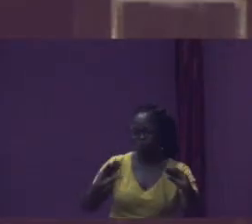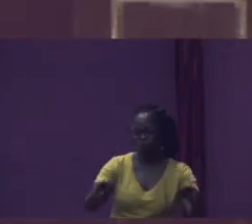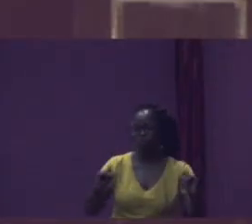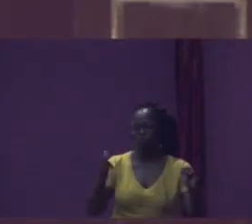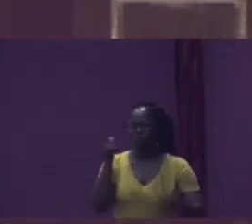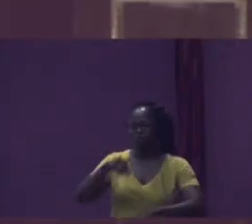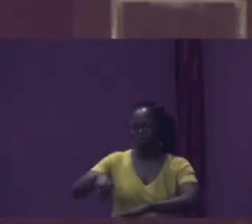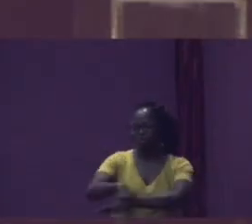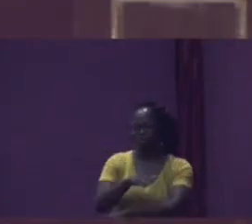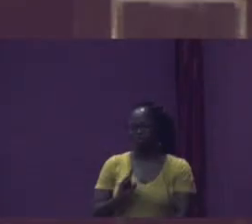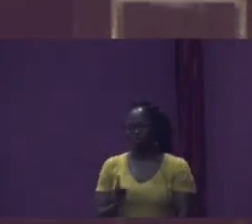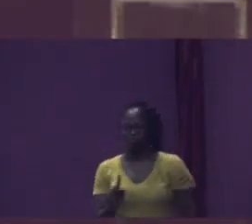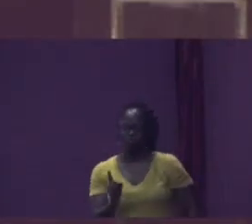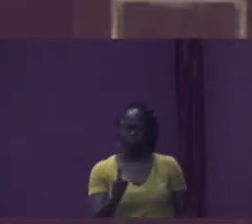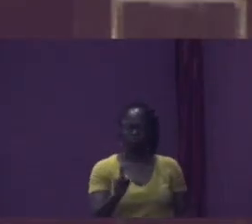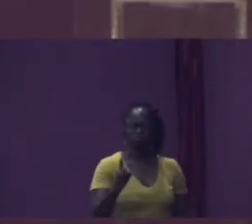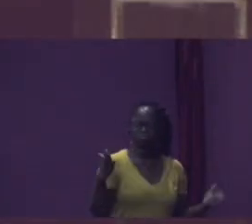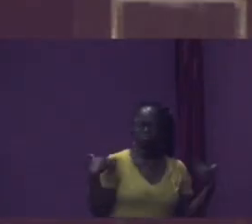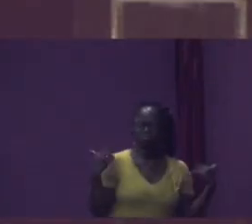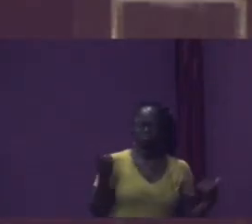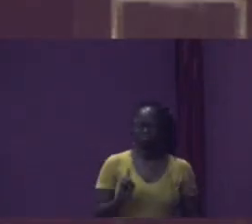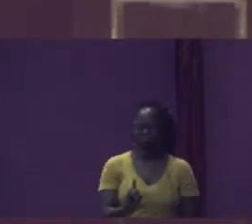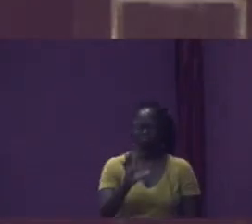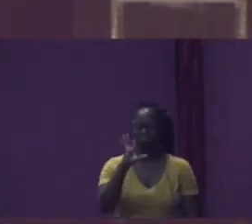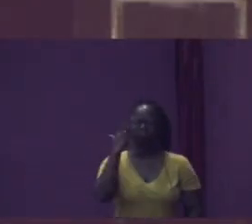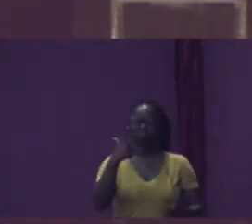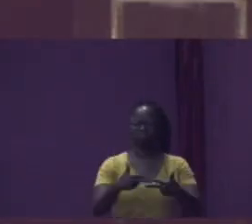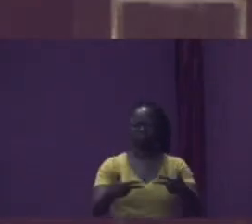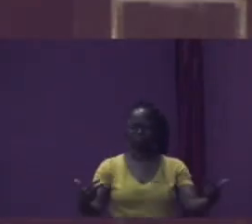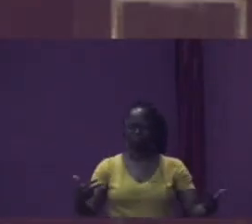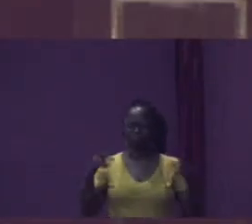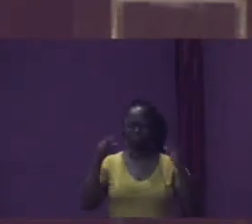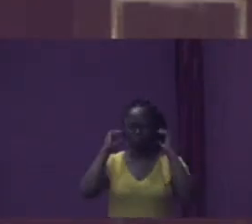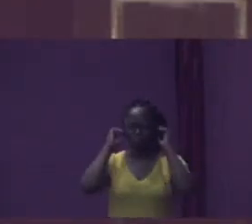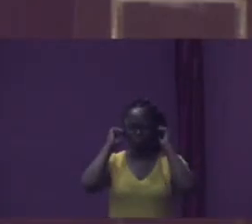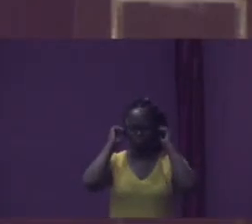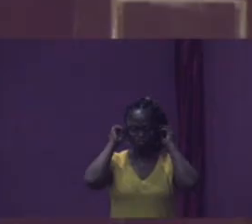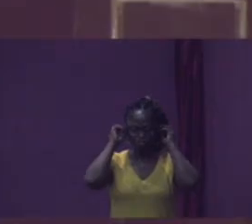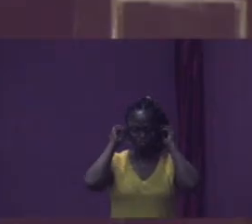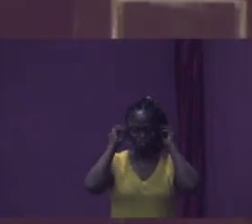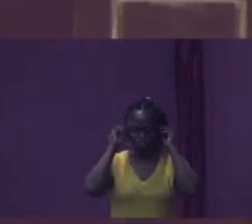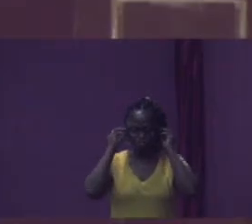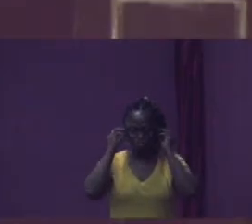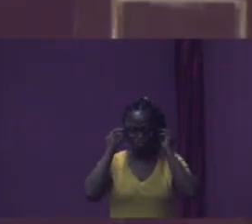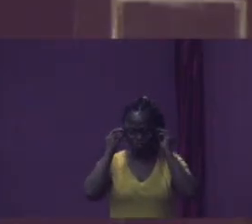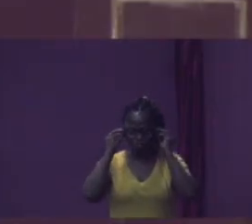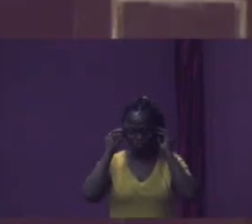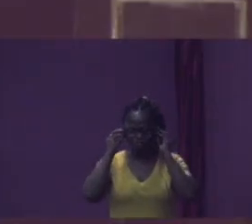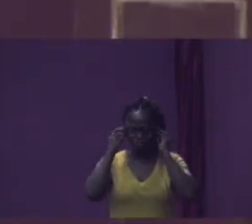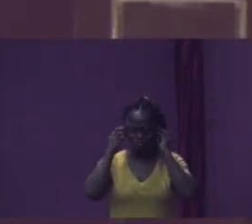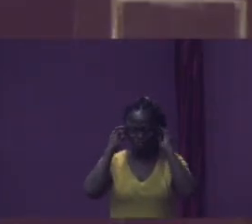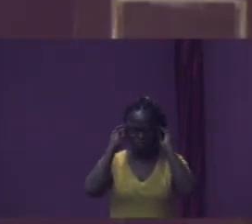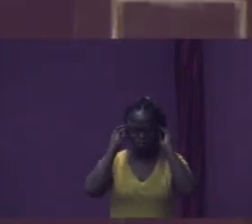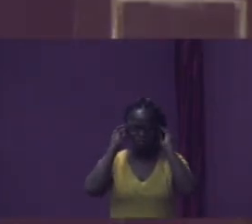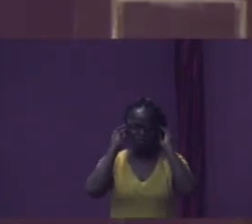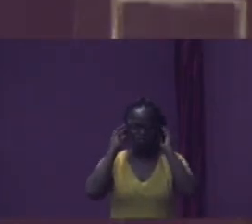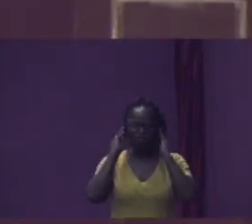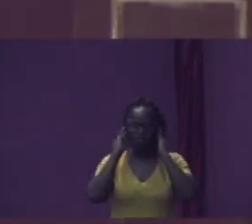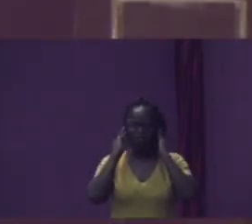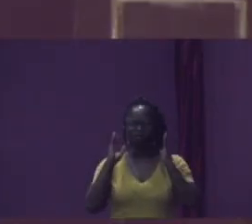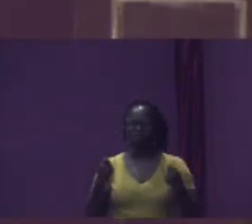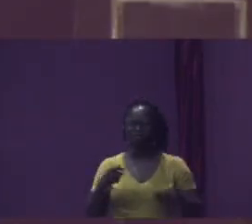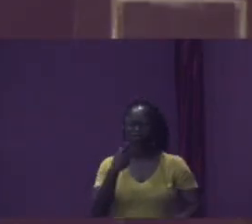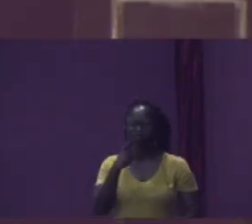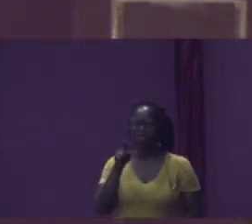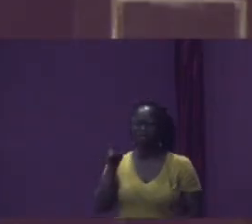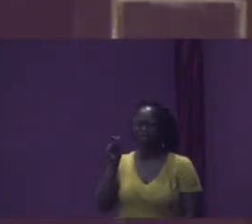We can't talk about women like Mwai without discussing economic status, educational status.